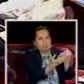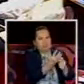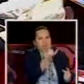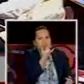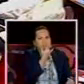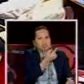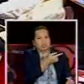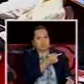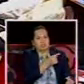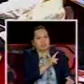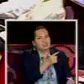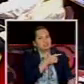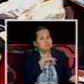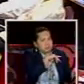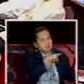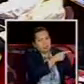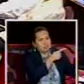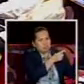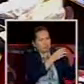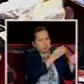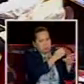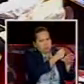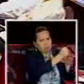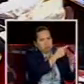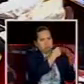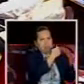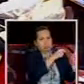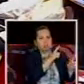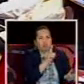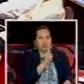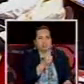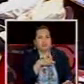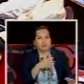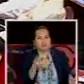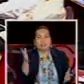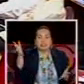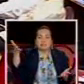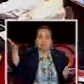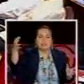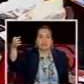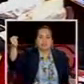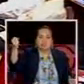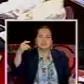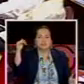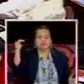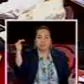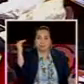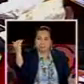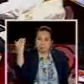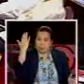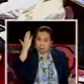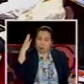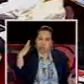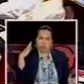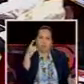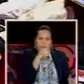What was this, Mr. Congressman? The objection is sustained. So kindly wait for the